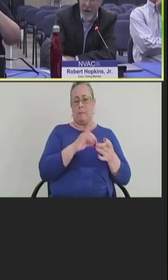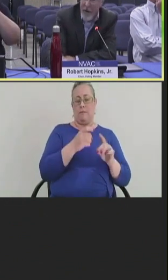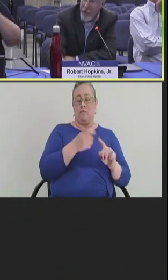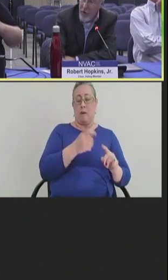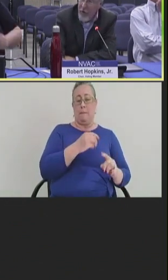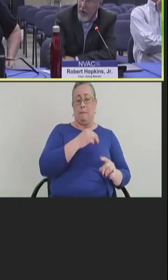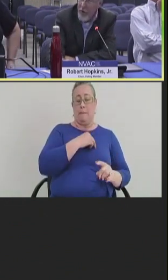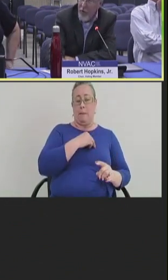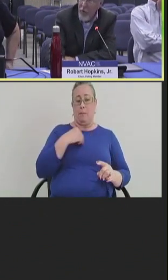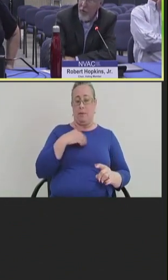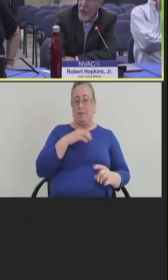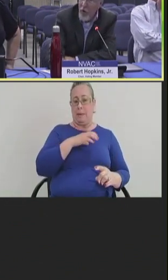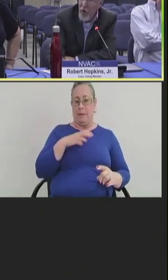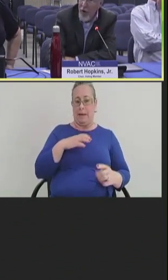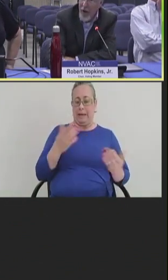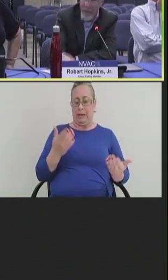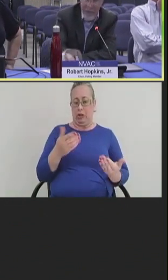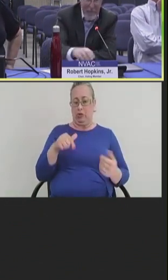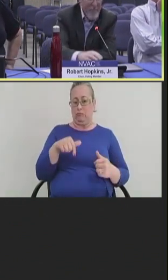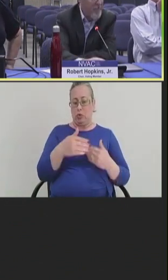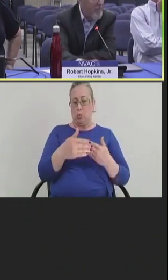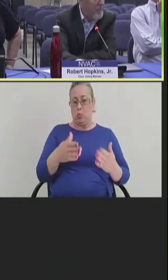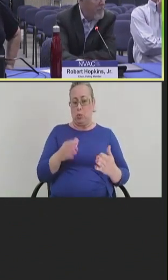committee, either here in the room or online?